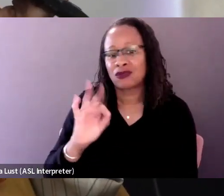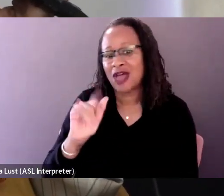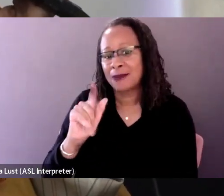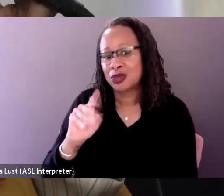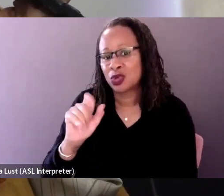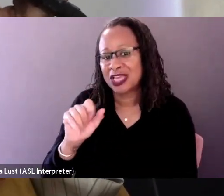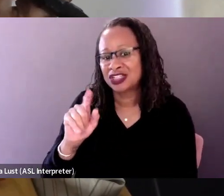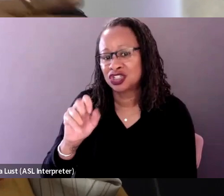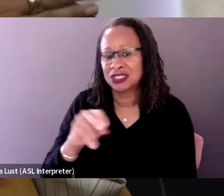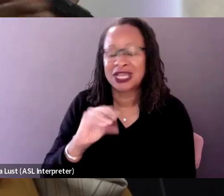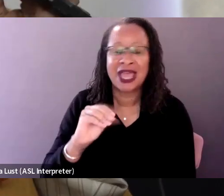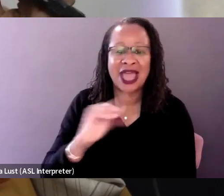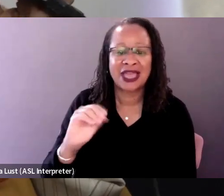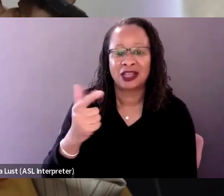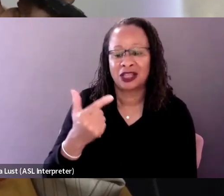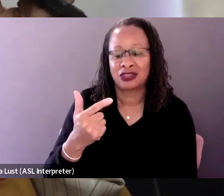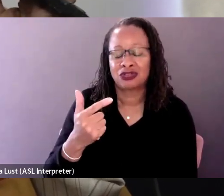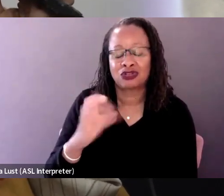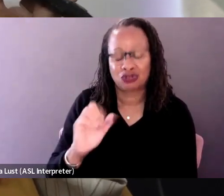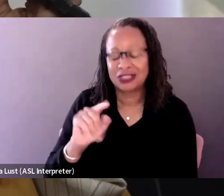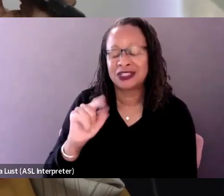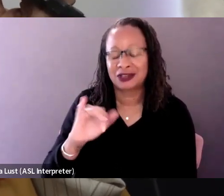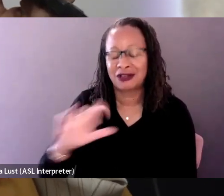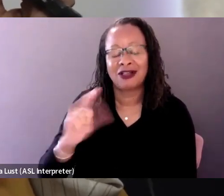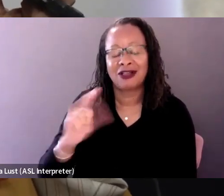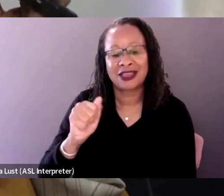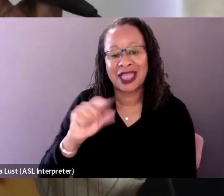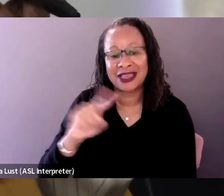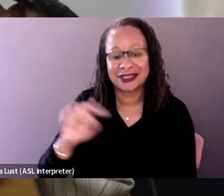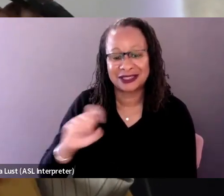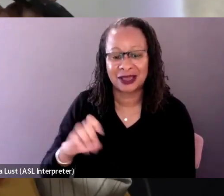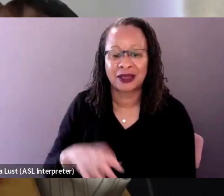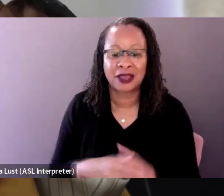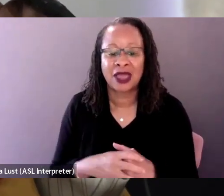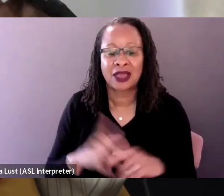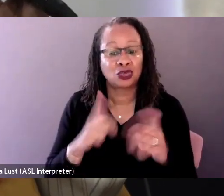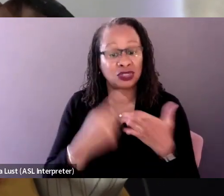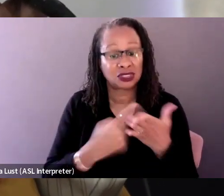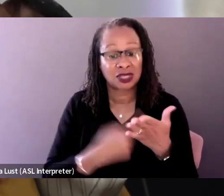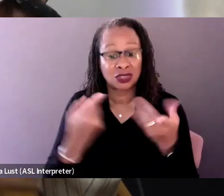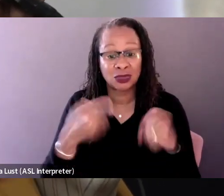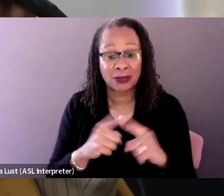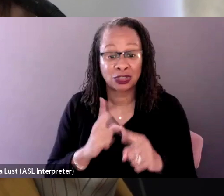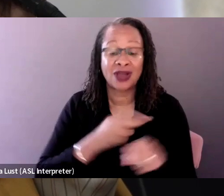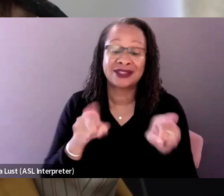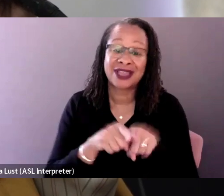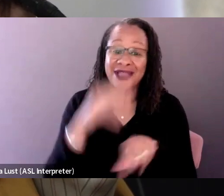gaze. And to just lay out that glossary for us to begin to discuss what's happening to us as Black people on the internet.